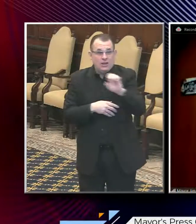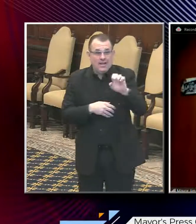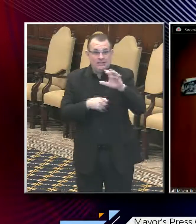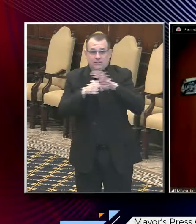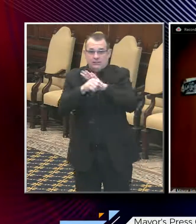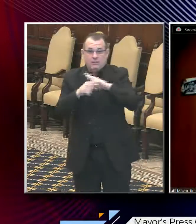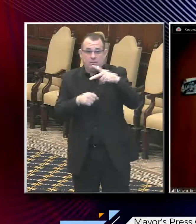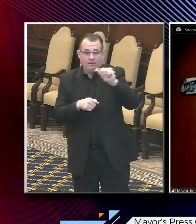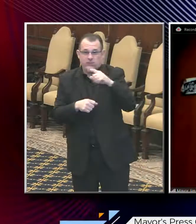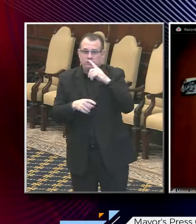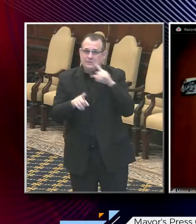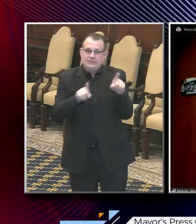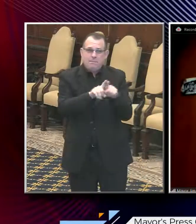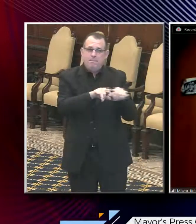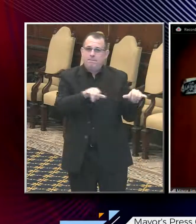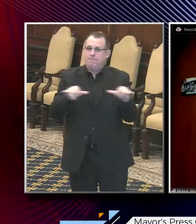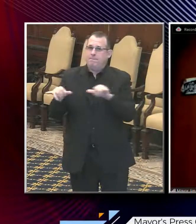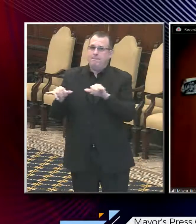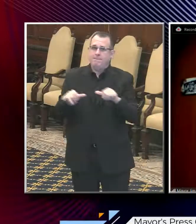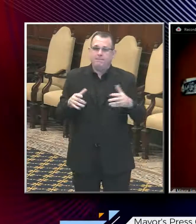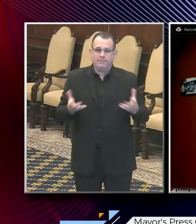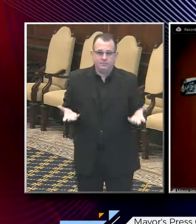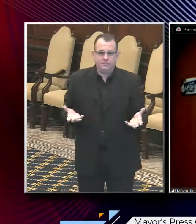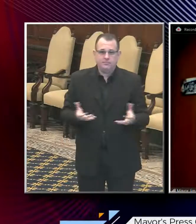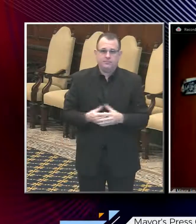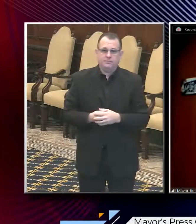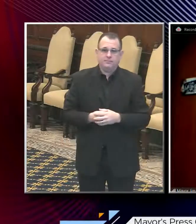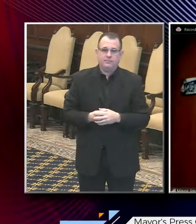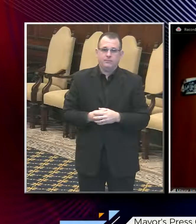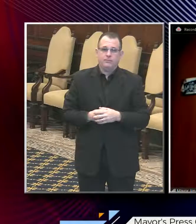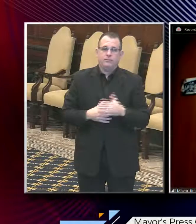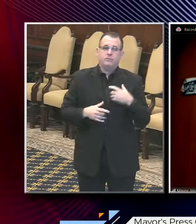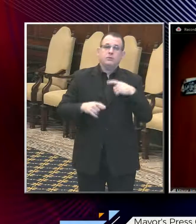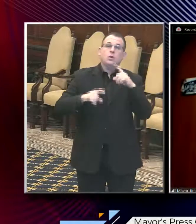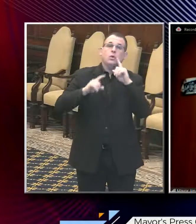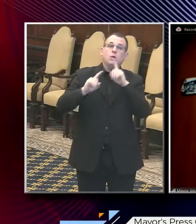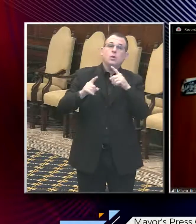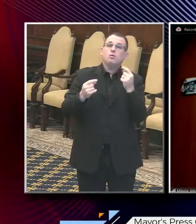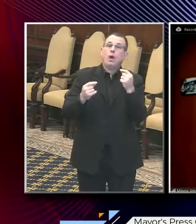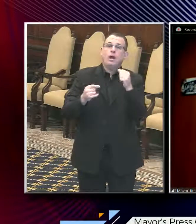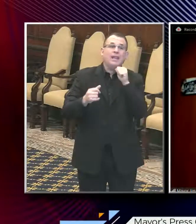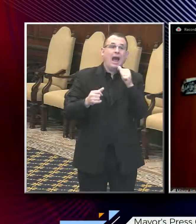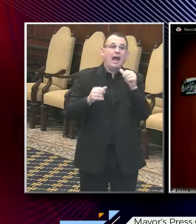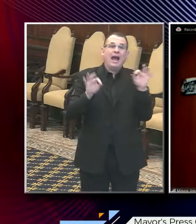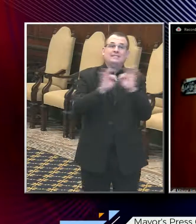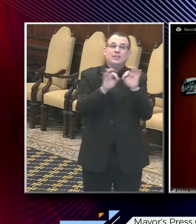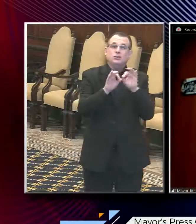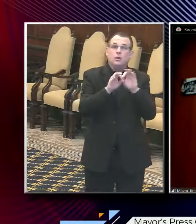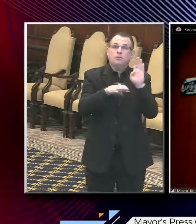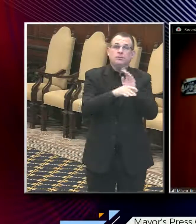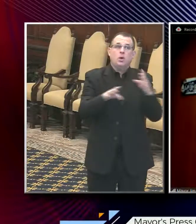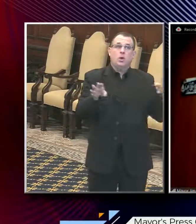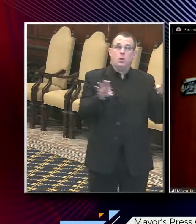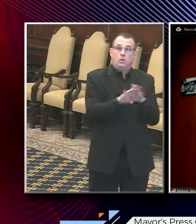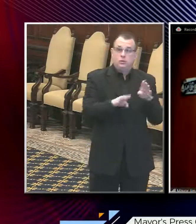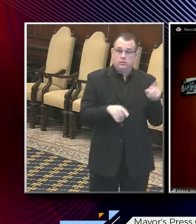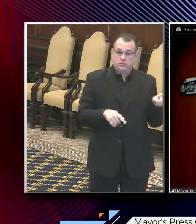also certain that the order to close non-essential businesses and to stay at home have helped slow the spread of